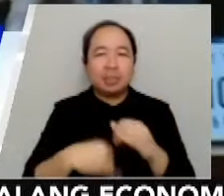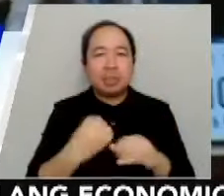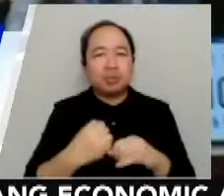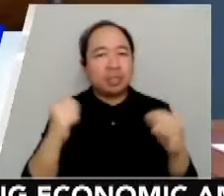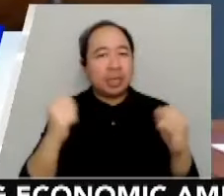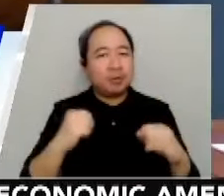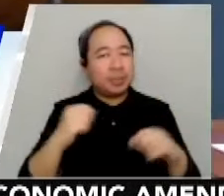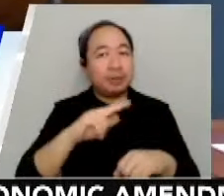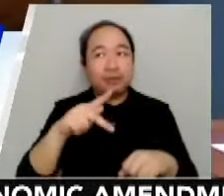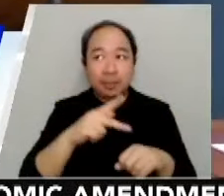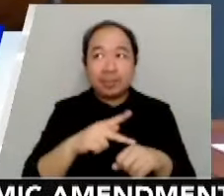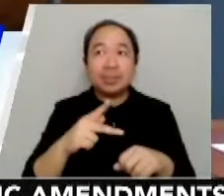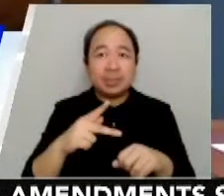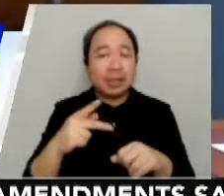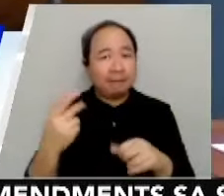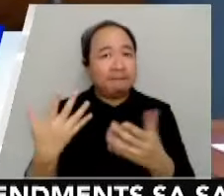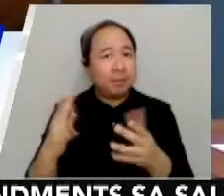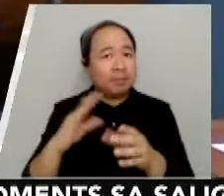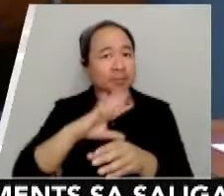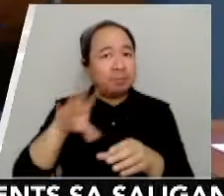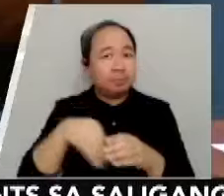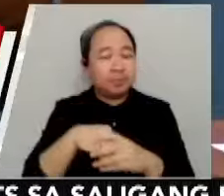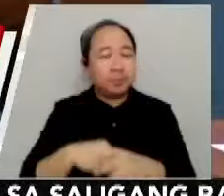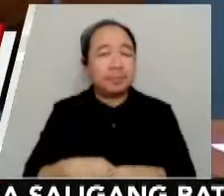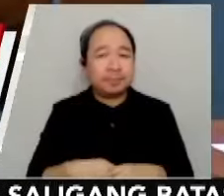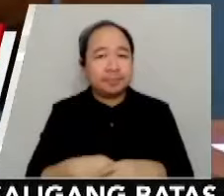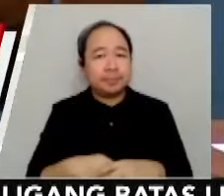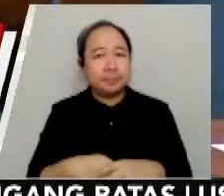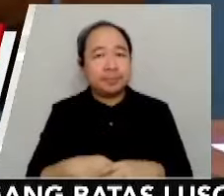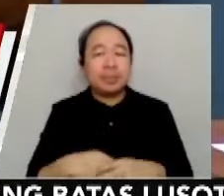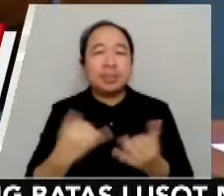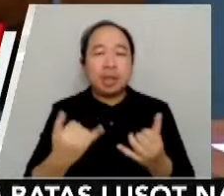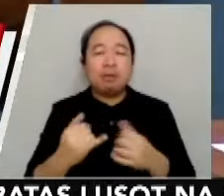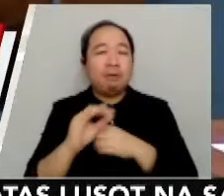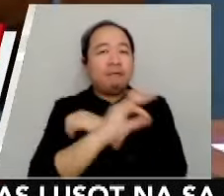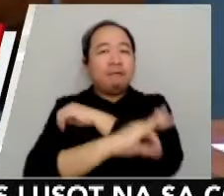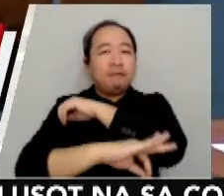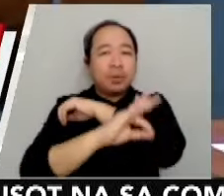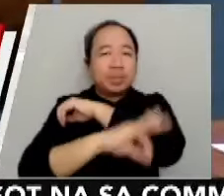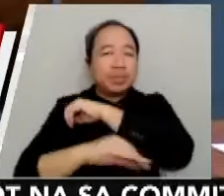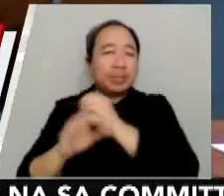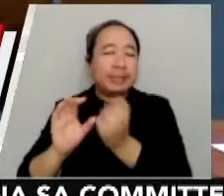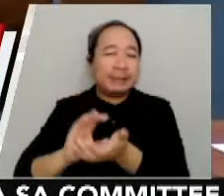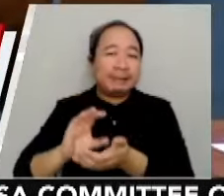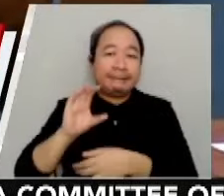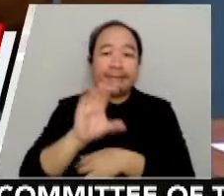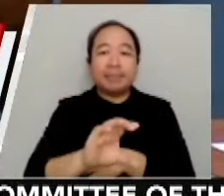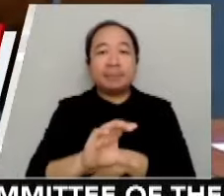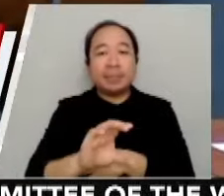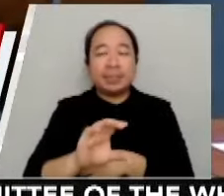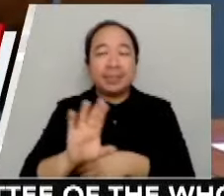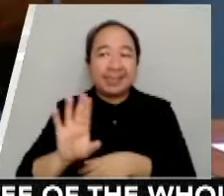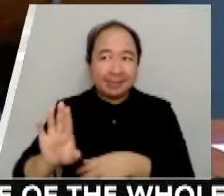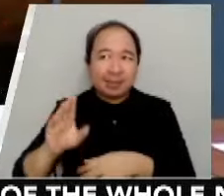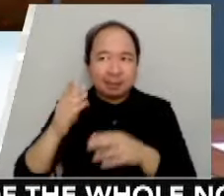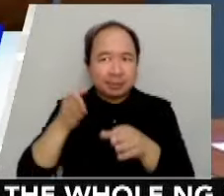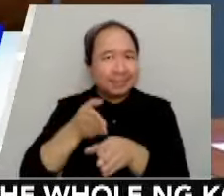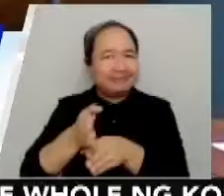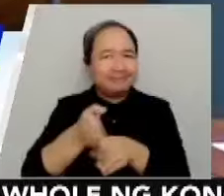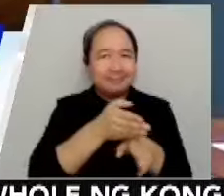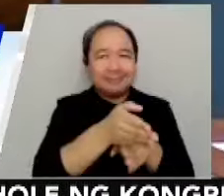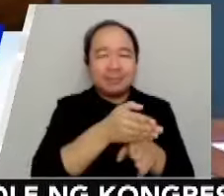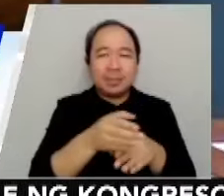party to. More foreign direct investments in currently restricted areas will help spur economic